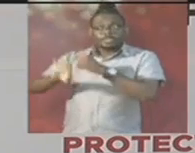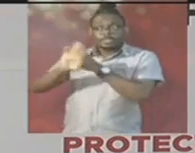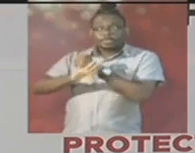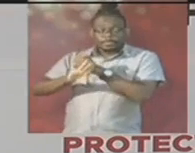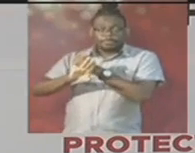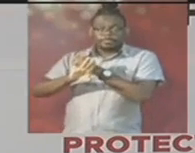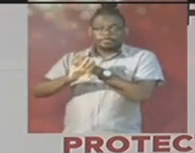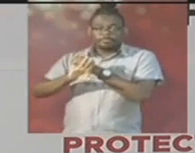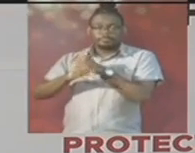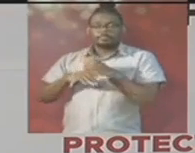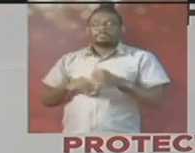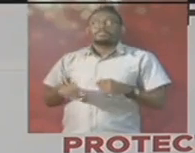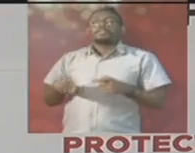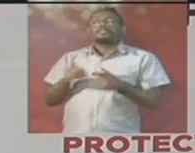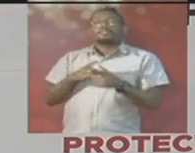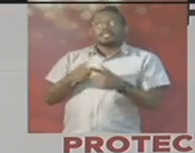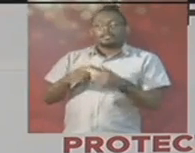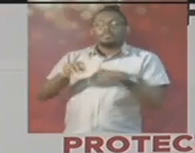Washing your hands.